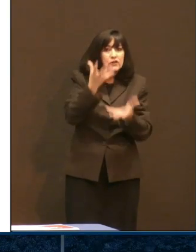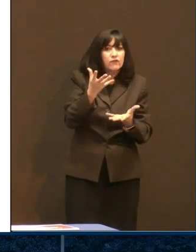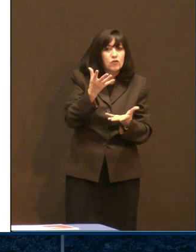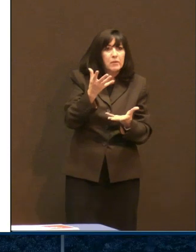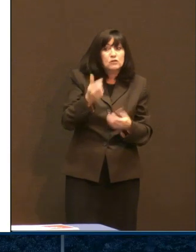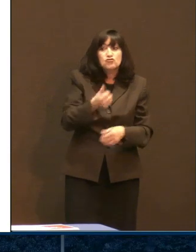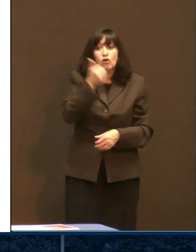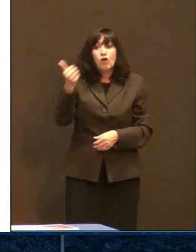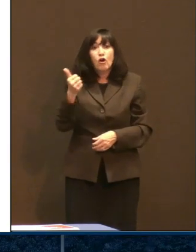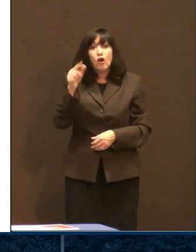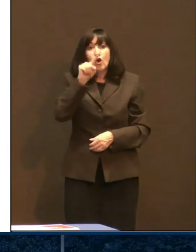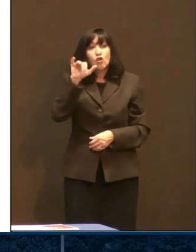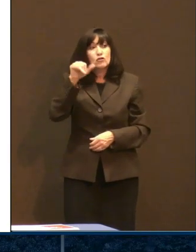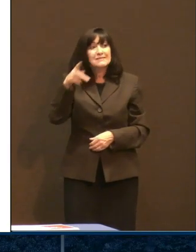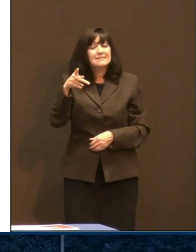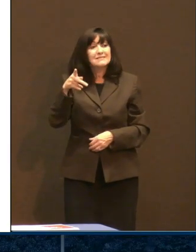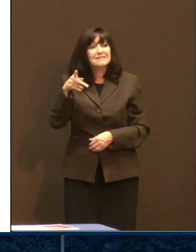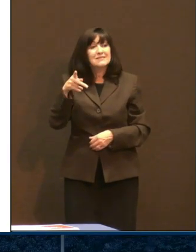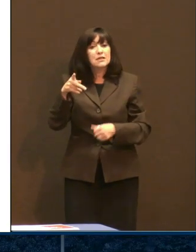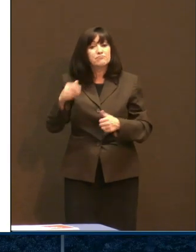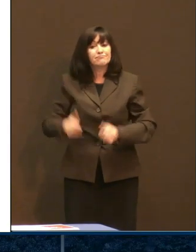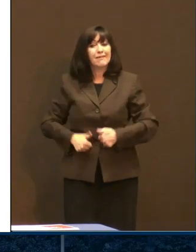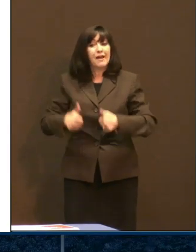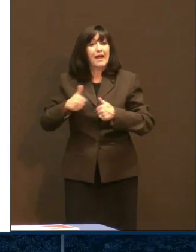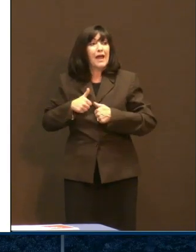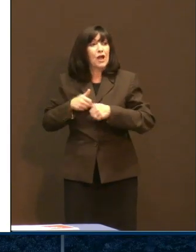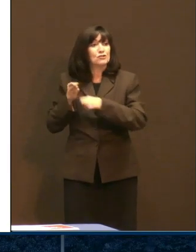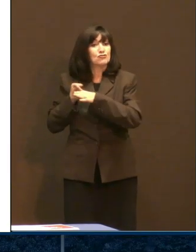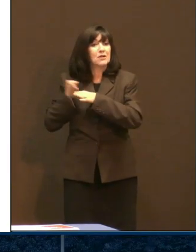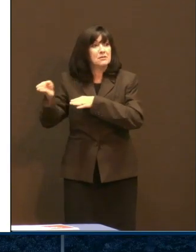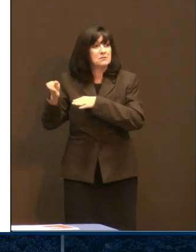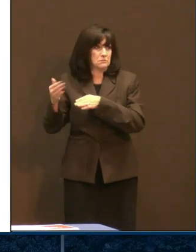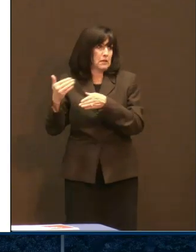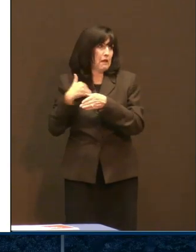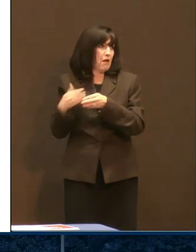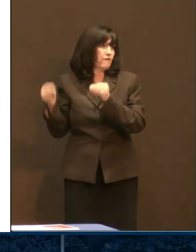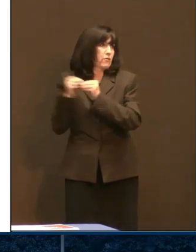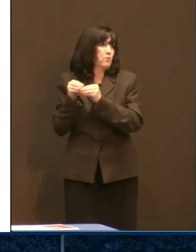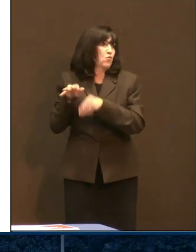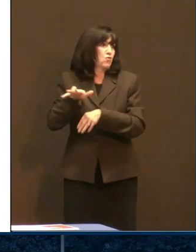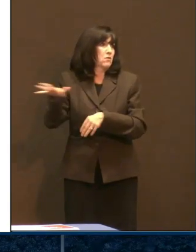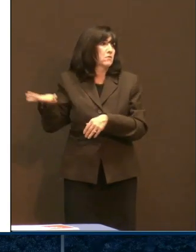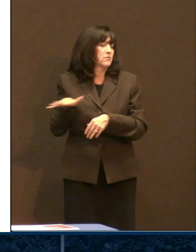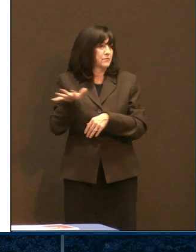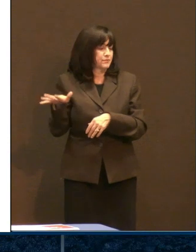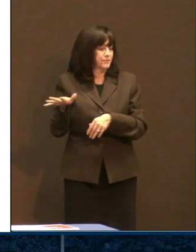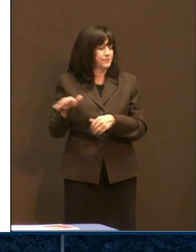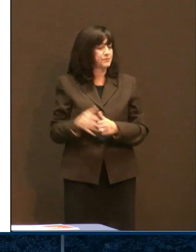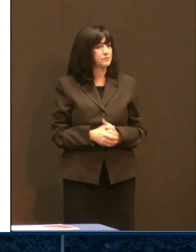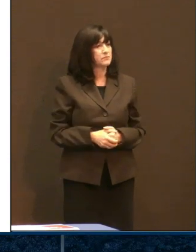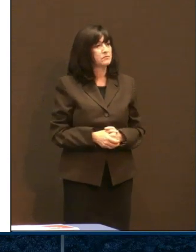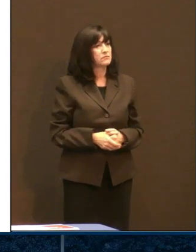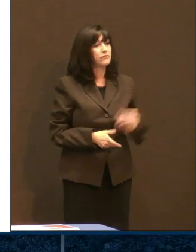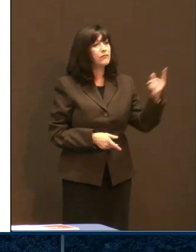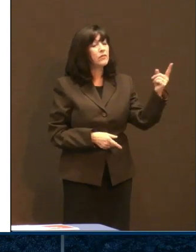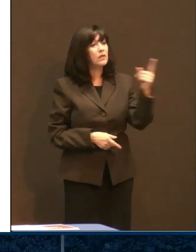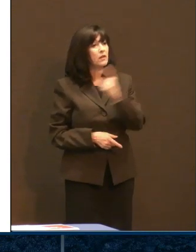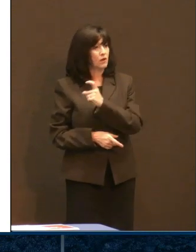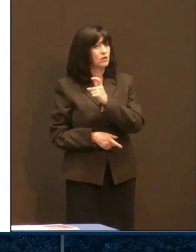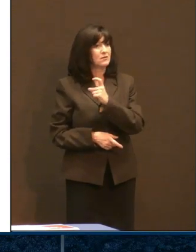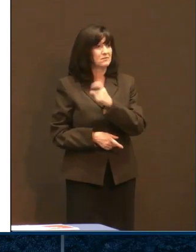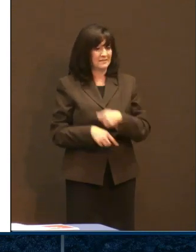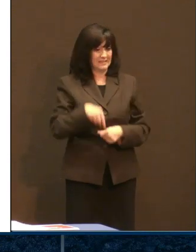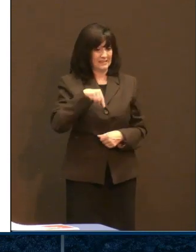more people. So The final question's from Sean Green at WDEL. He says it's supposed to be close to